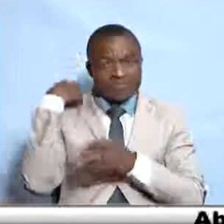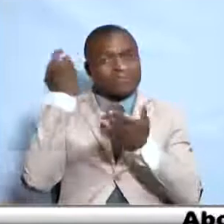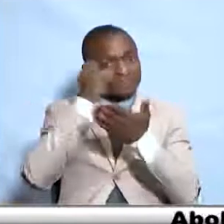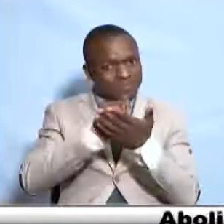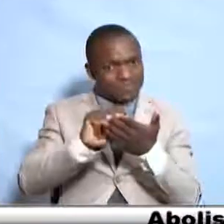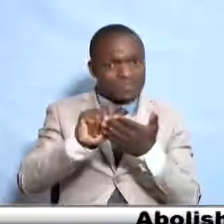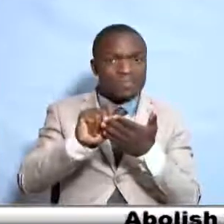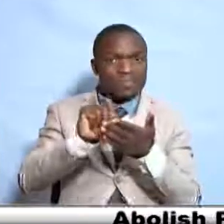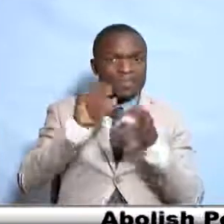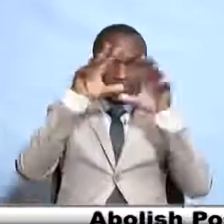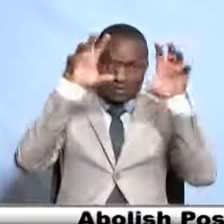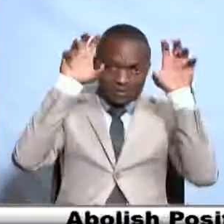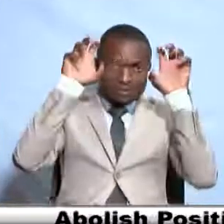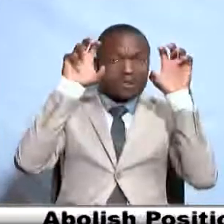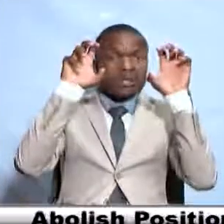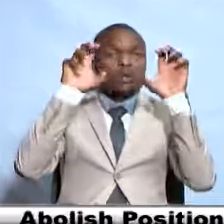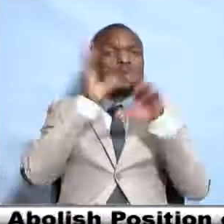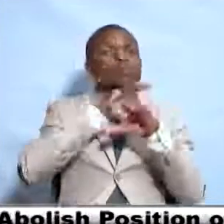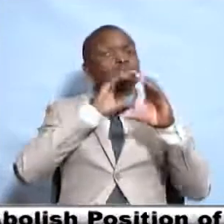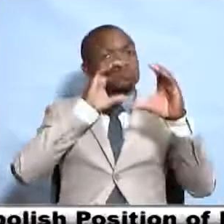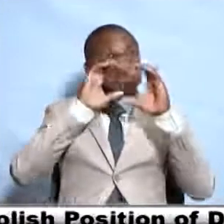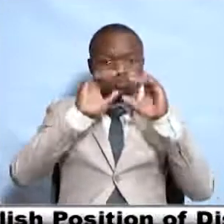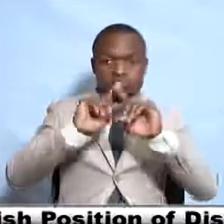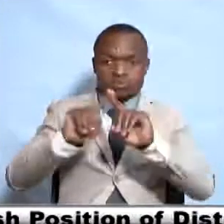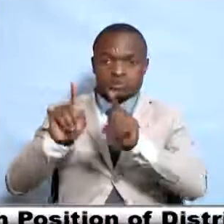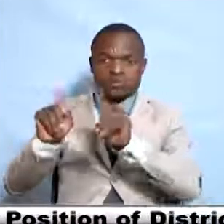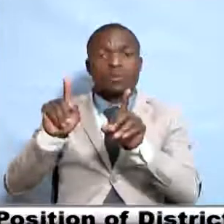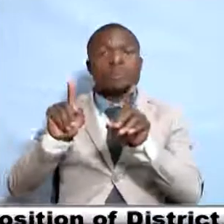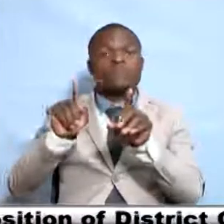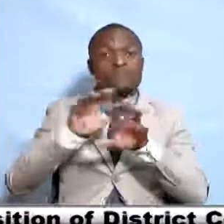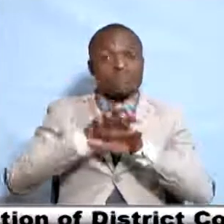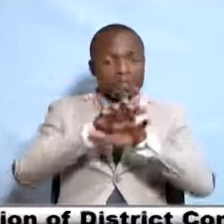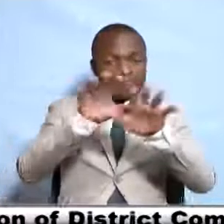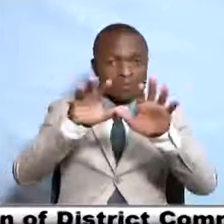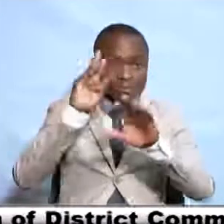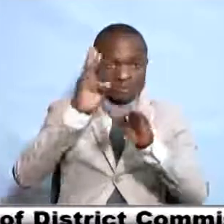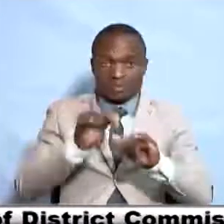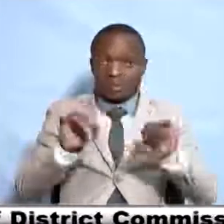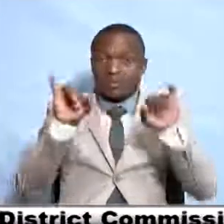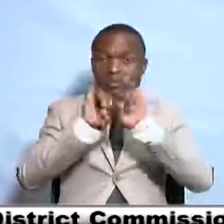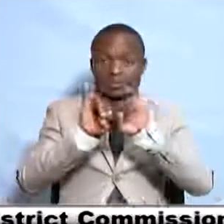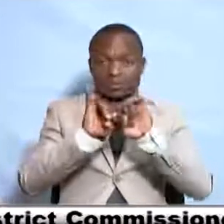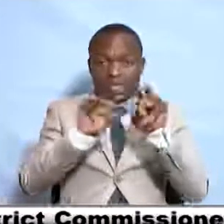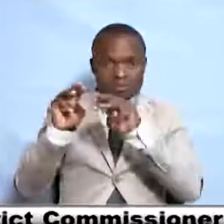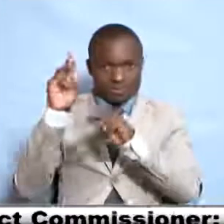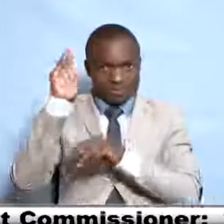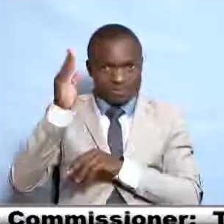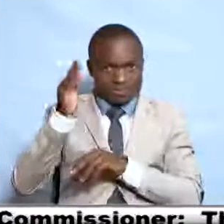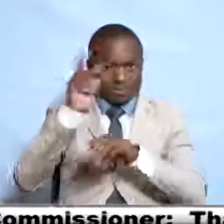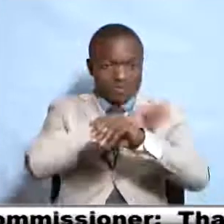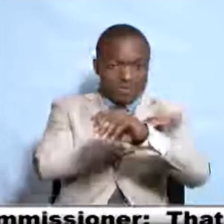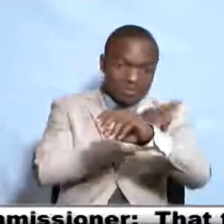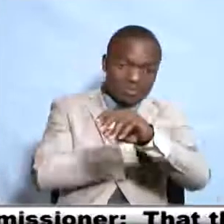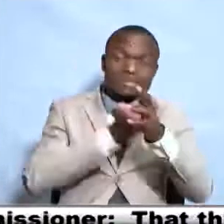to Cabinet has already communicated in various circulars. And I think it will be important moving forward, resources